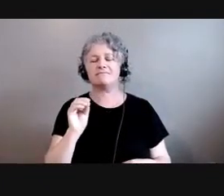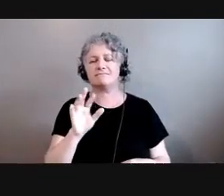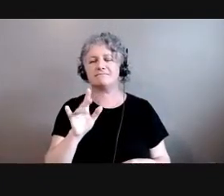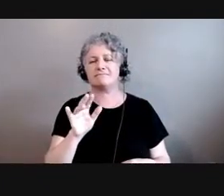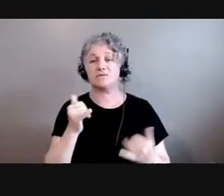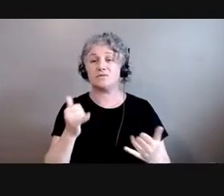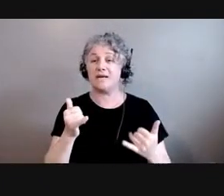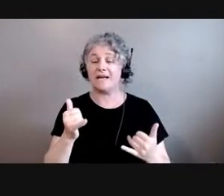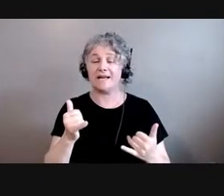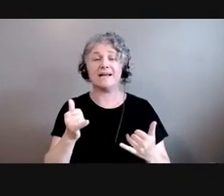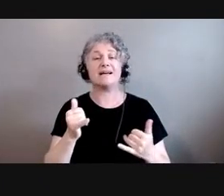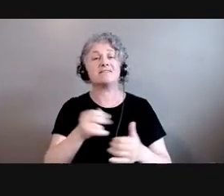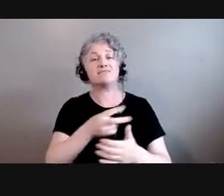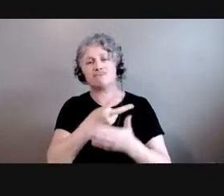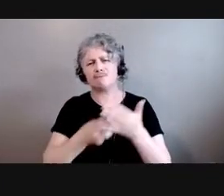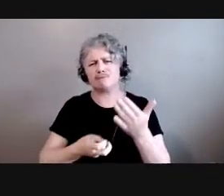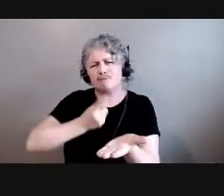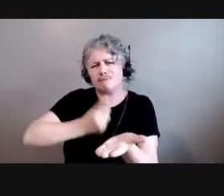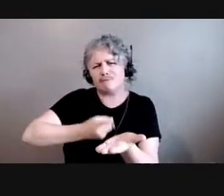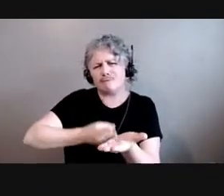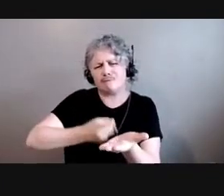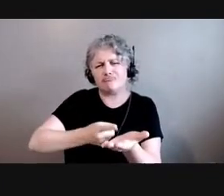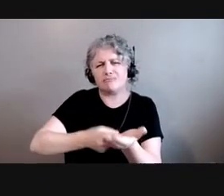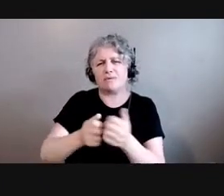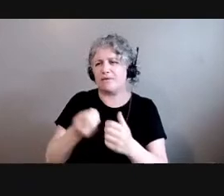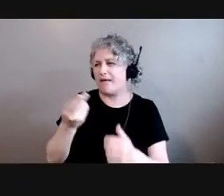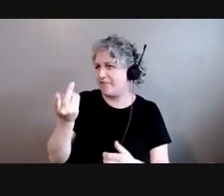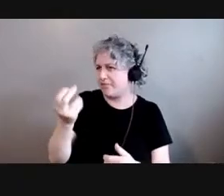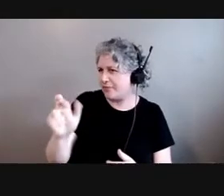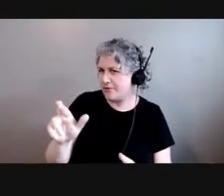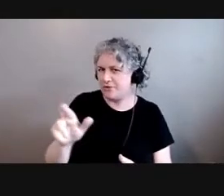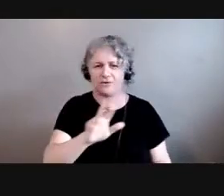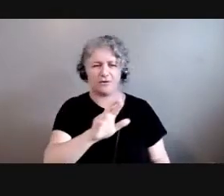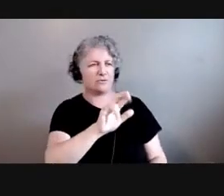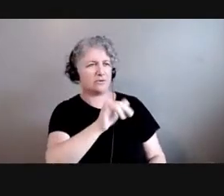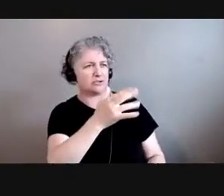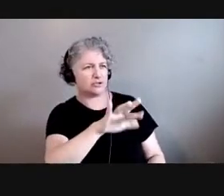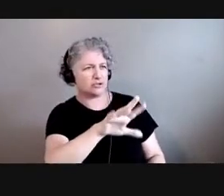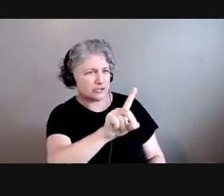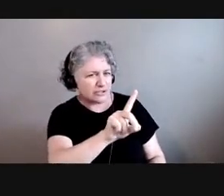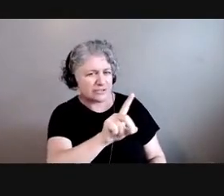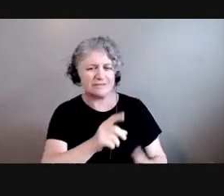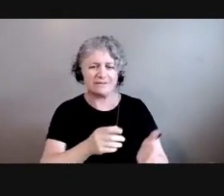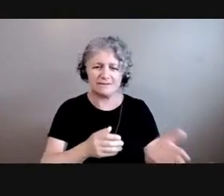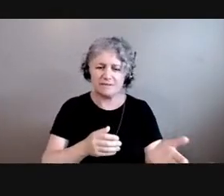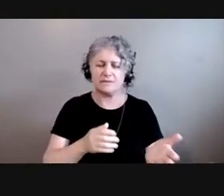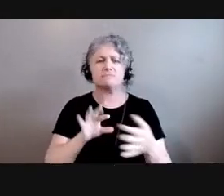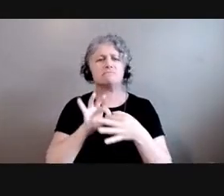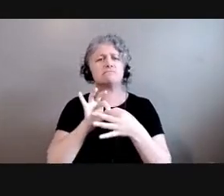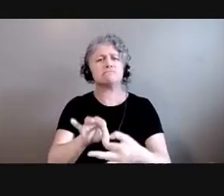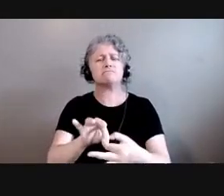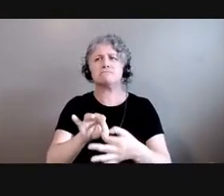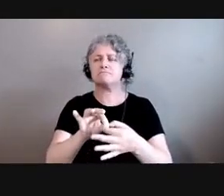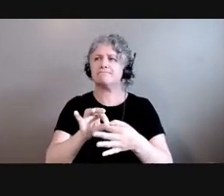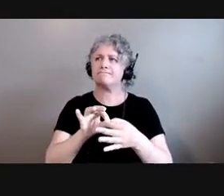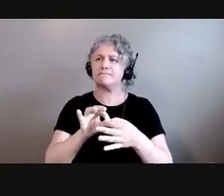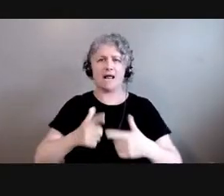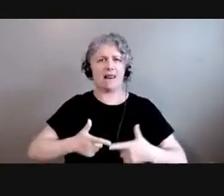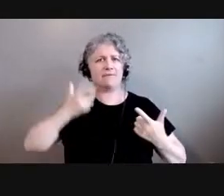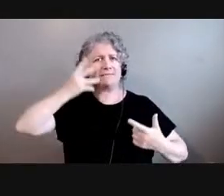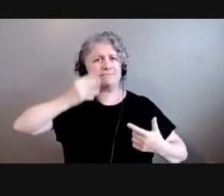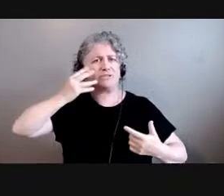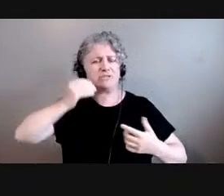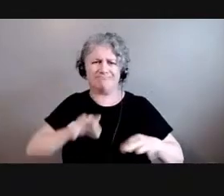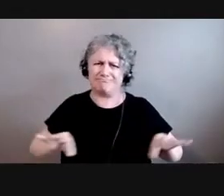today we're getting into a conversation with Heather and Richard about the importance of lived experience